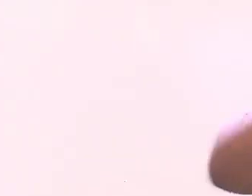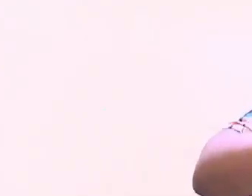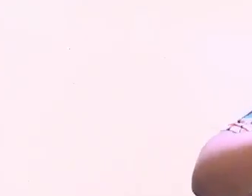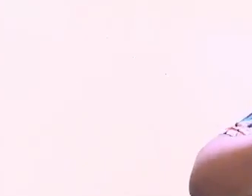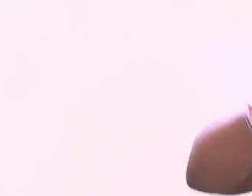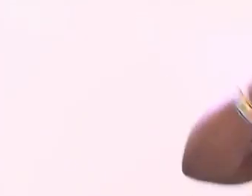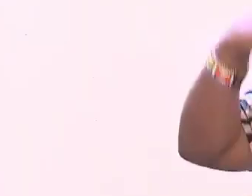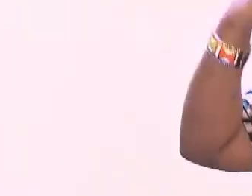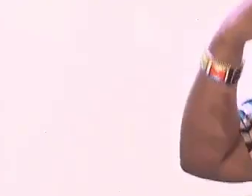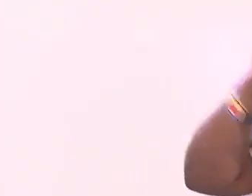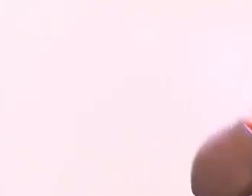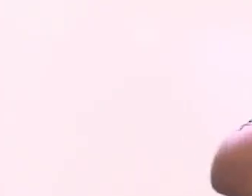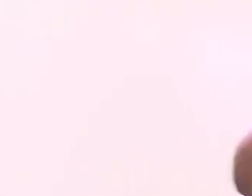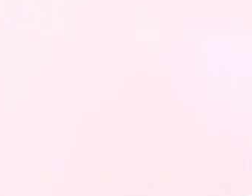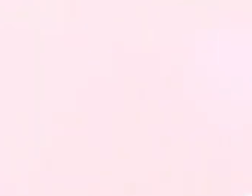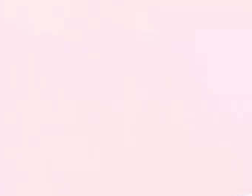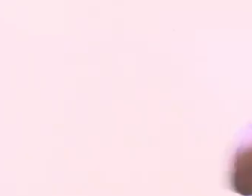accessibility